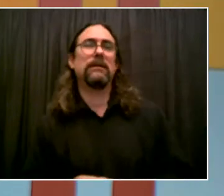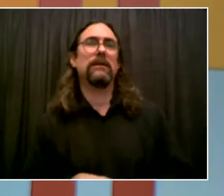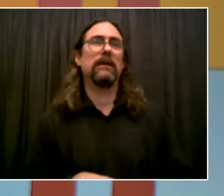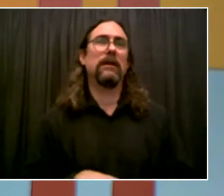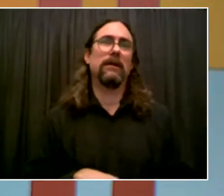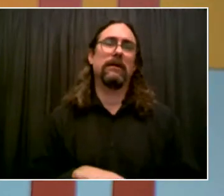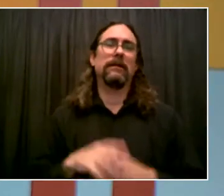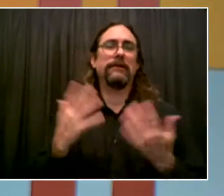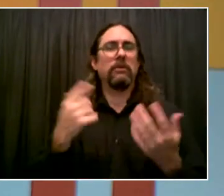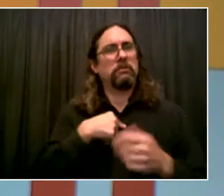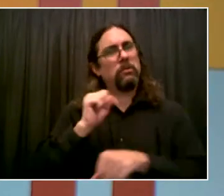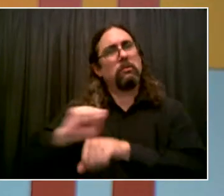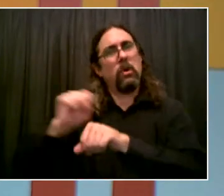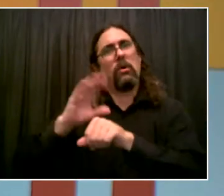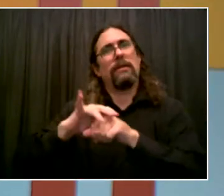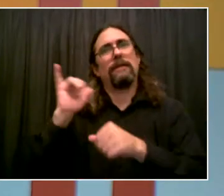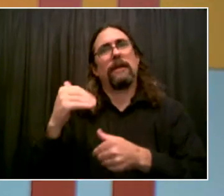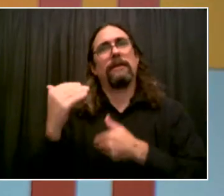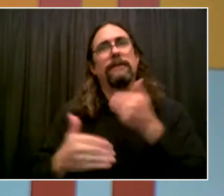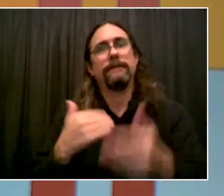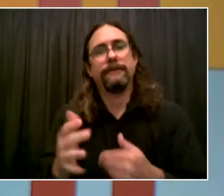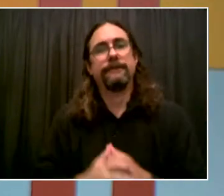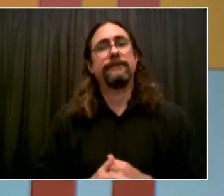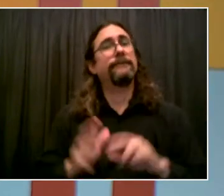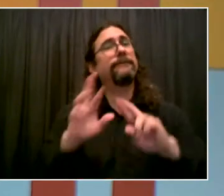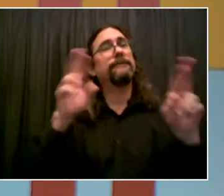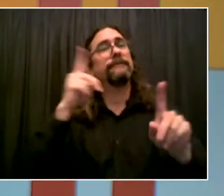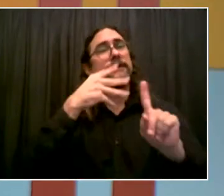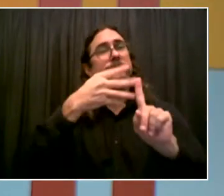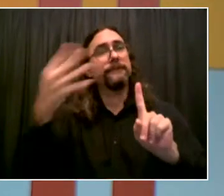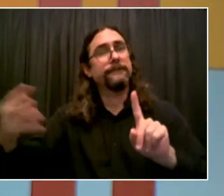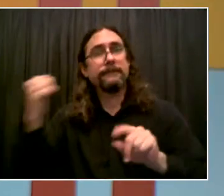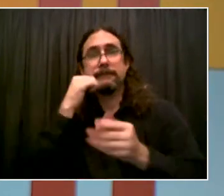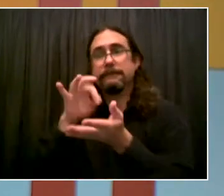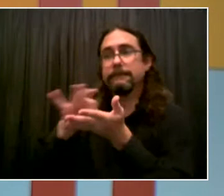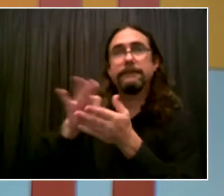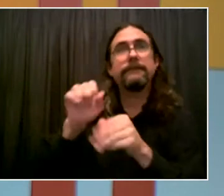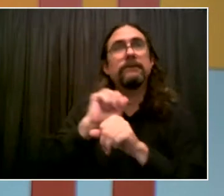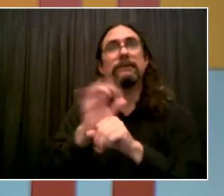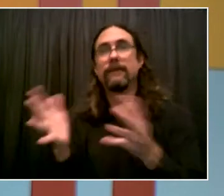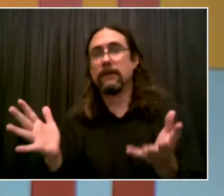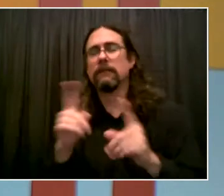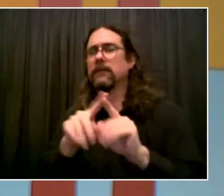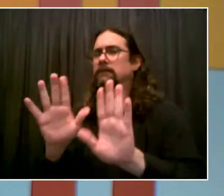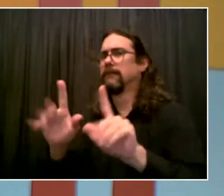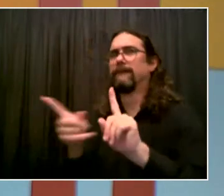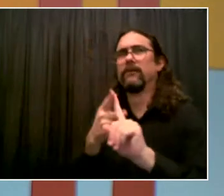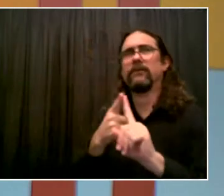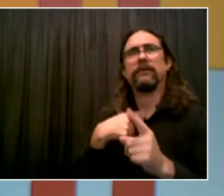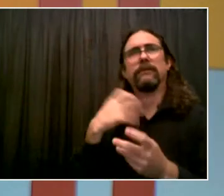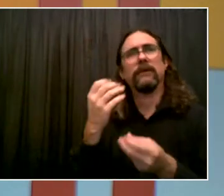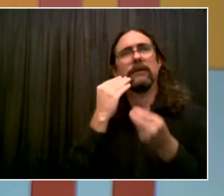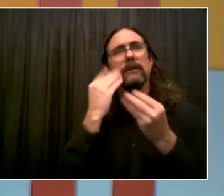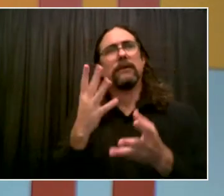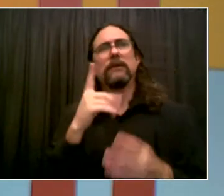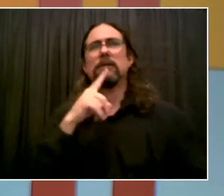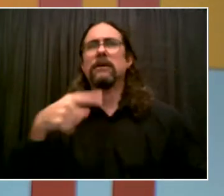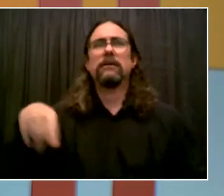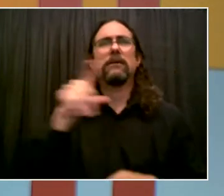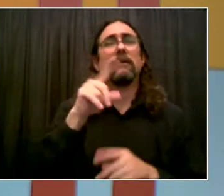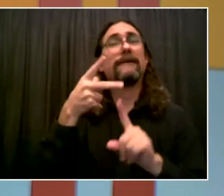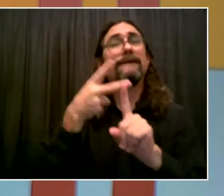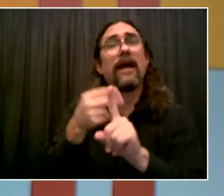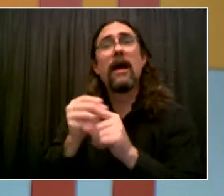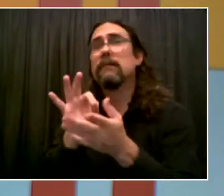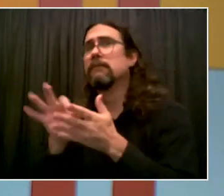indicators, starting with a very good number. We're seeing really good numbers on vaccination in recent days, high